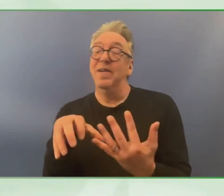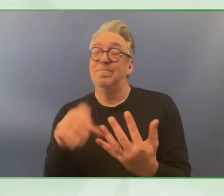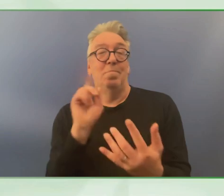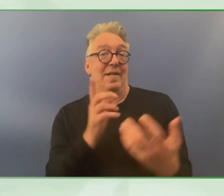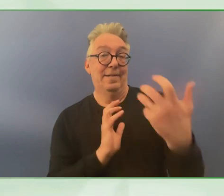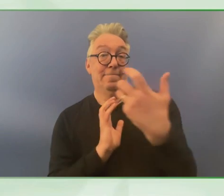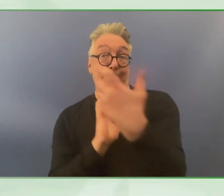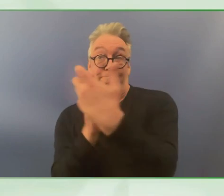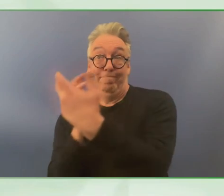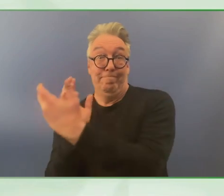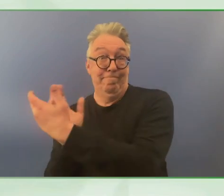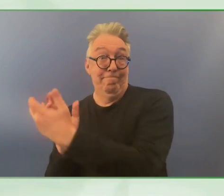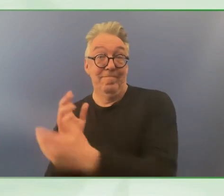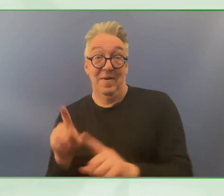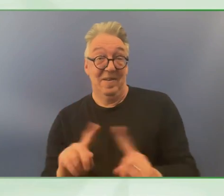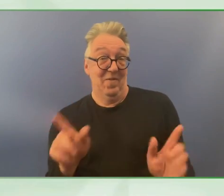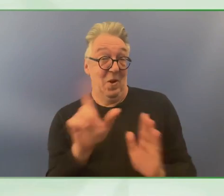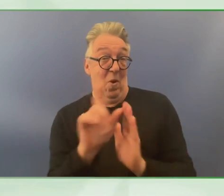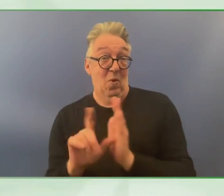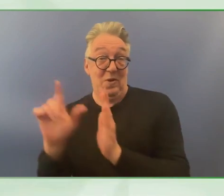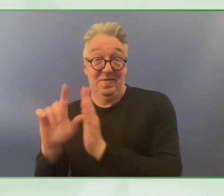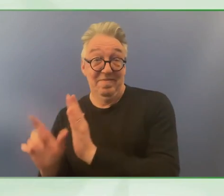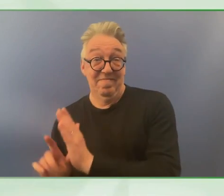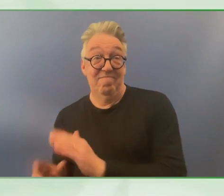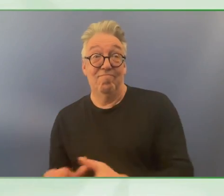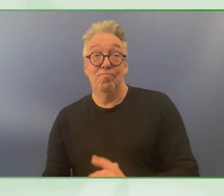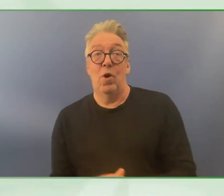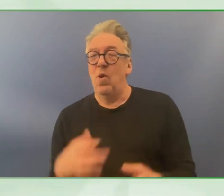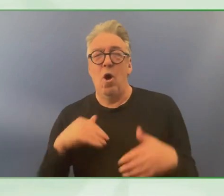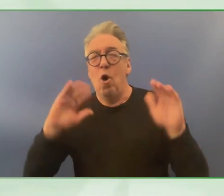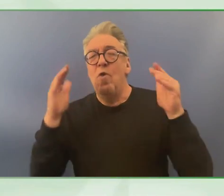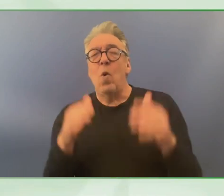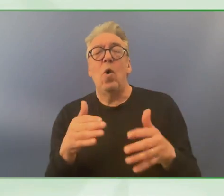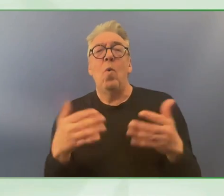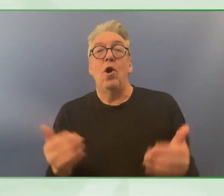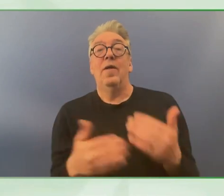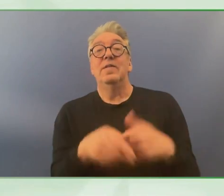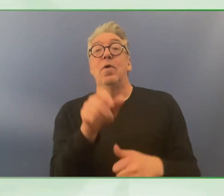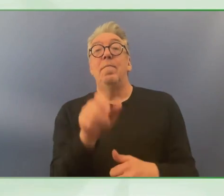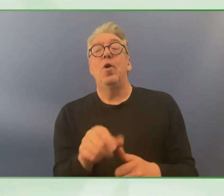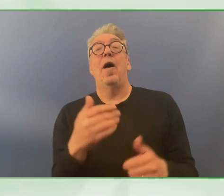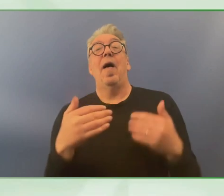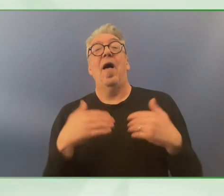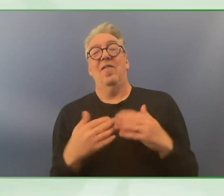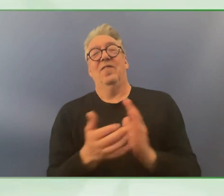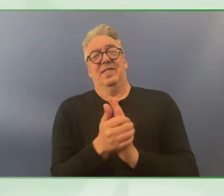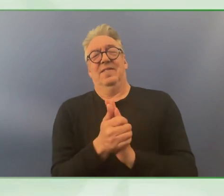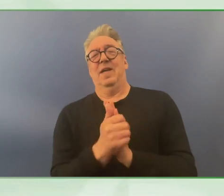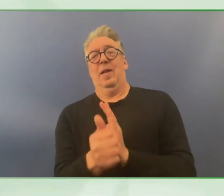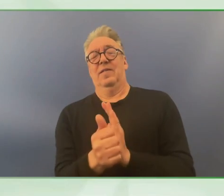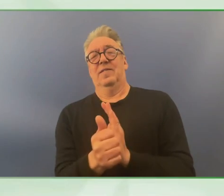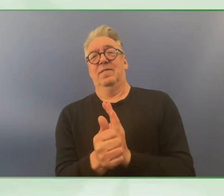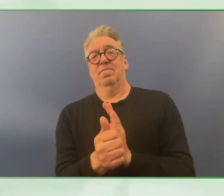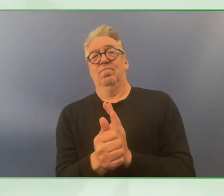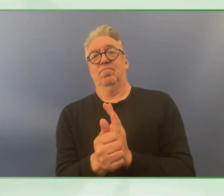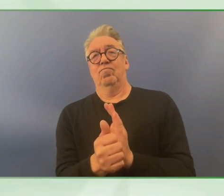talent and put on the table the different parts that each country has and the actors, and also those initiatives that